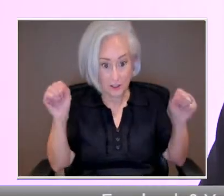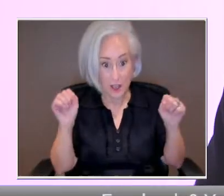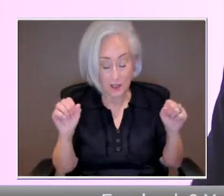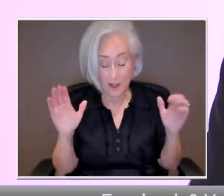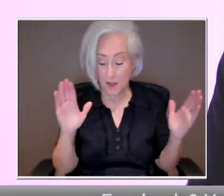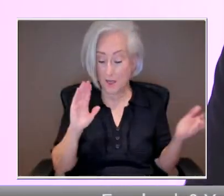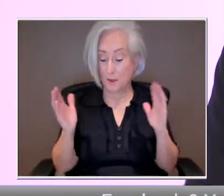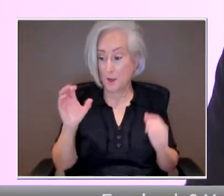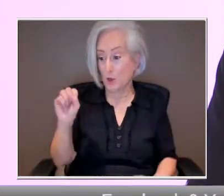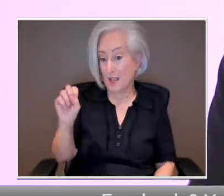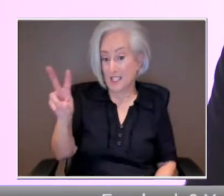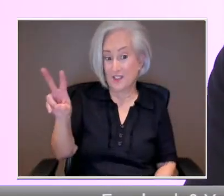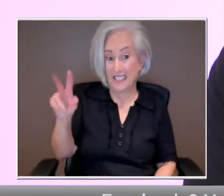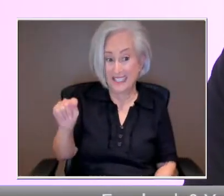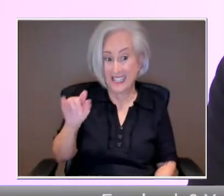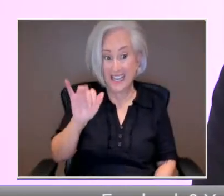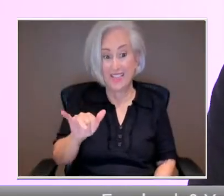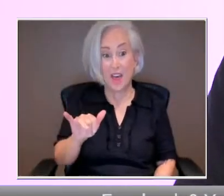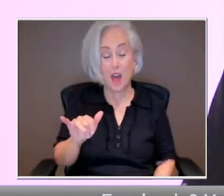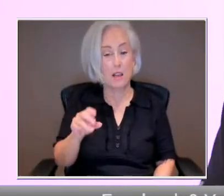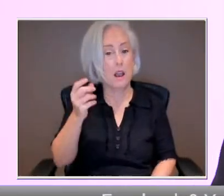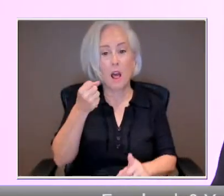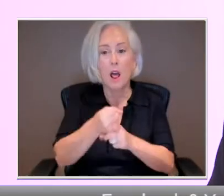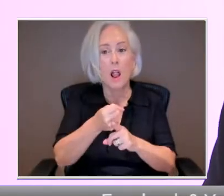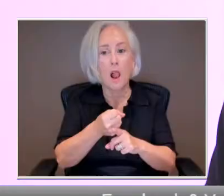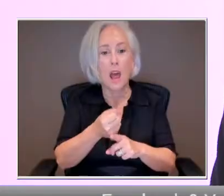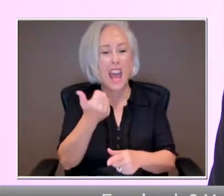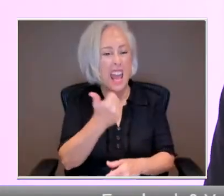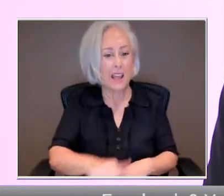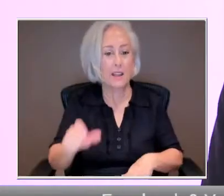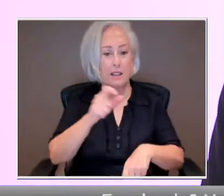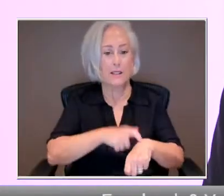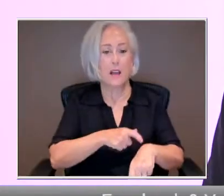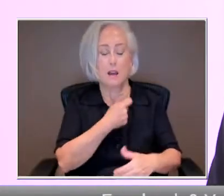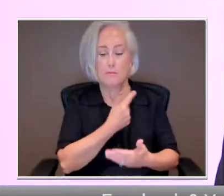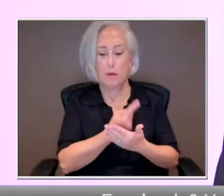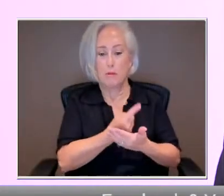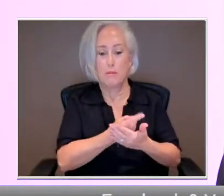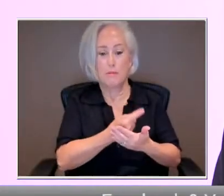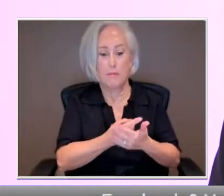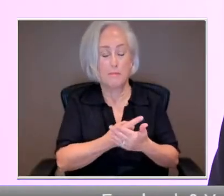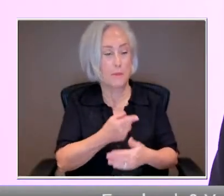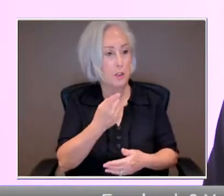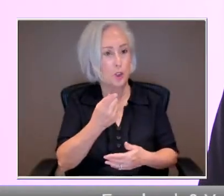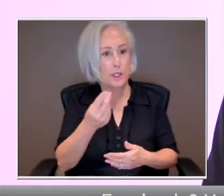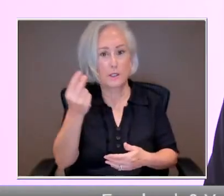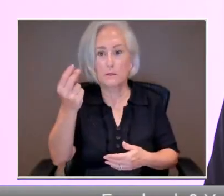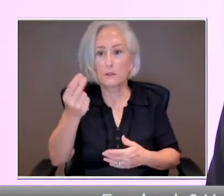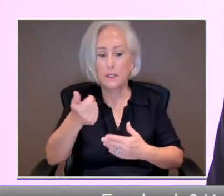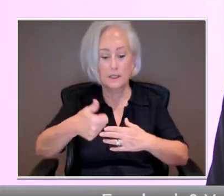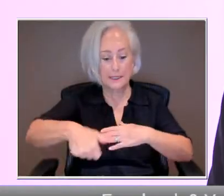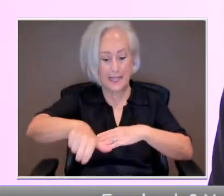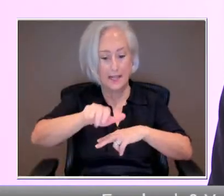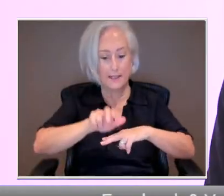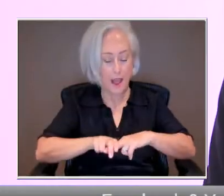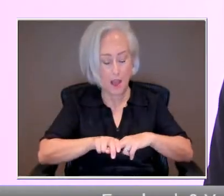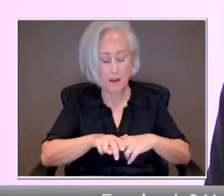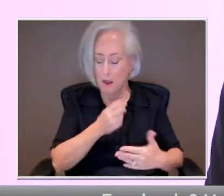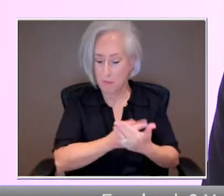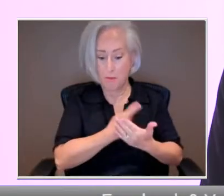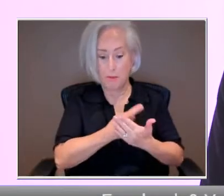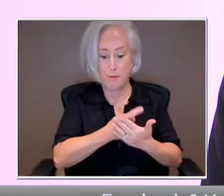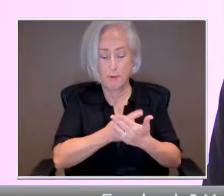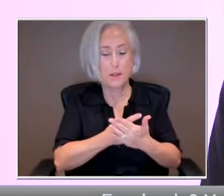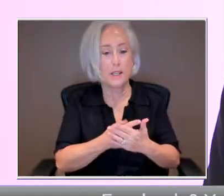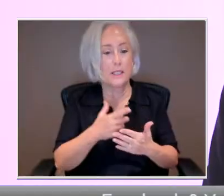rate can happen at any time, like it happened to you. You went and sat down at your desk and it just started happening. So that pathway just kind of has